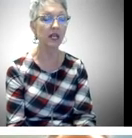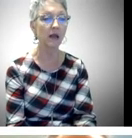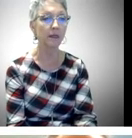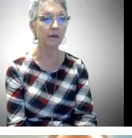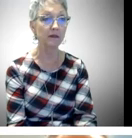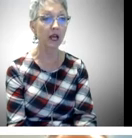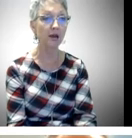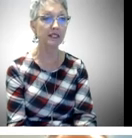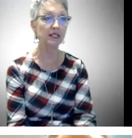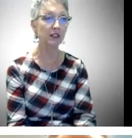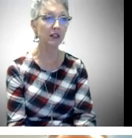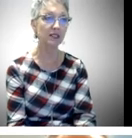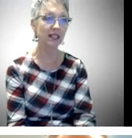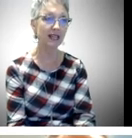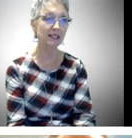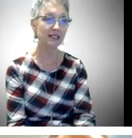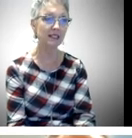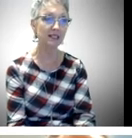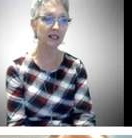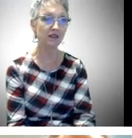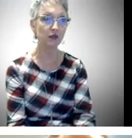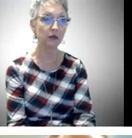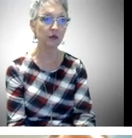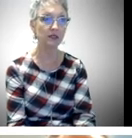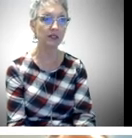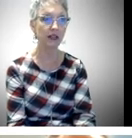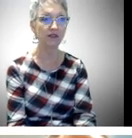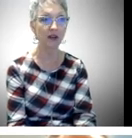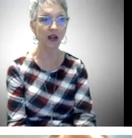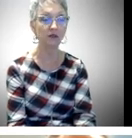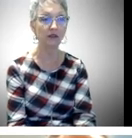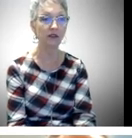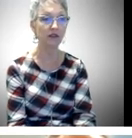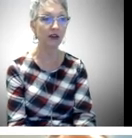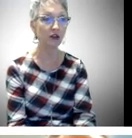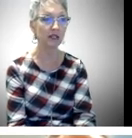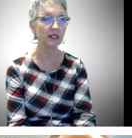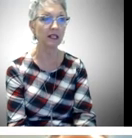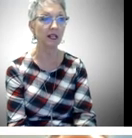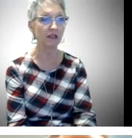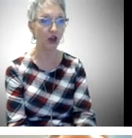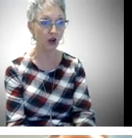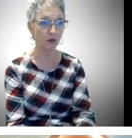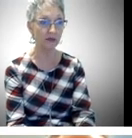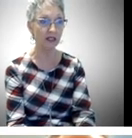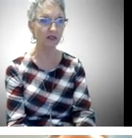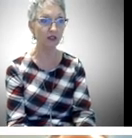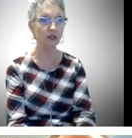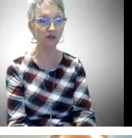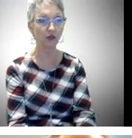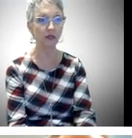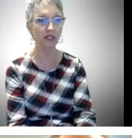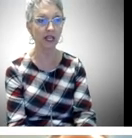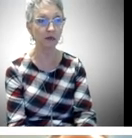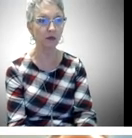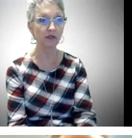times and has closed the cases since the individual reports that they are fine with their environment in the home. The individual